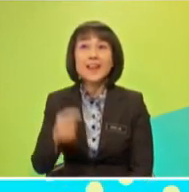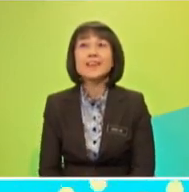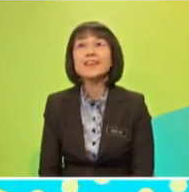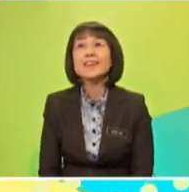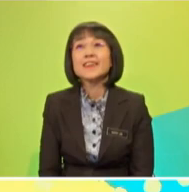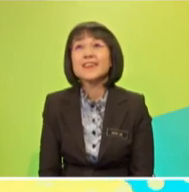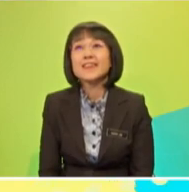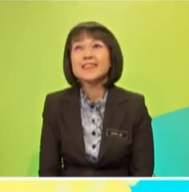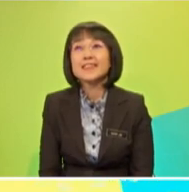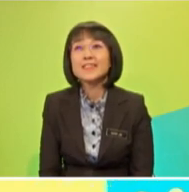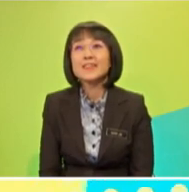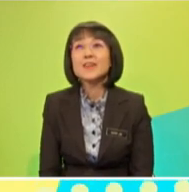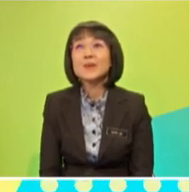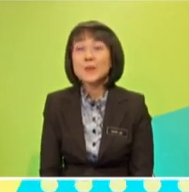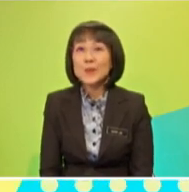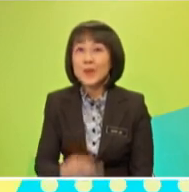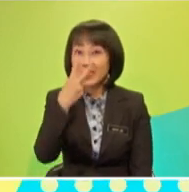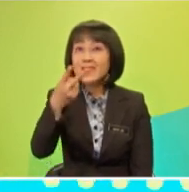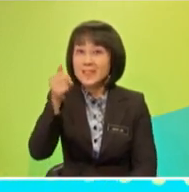right. Ooh.